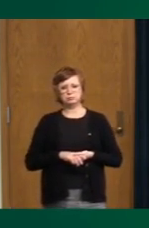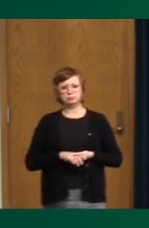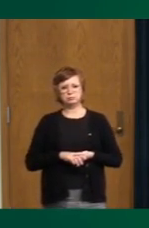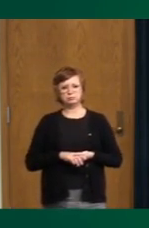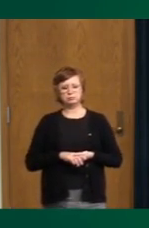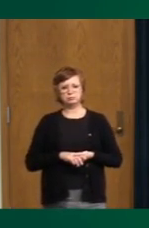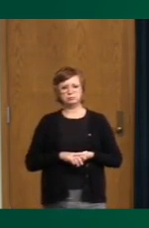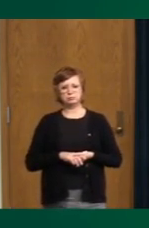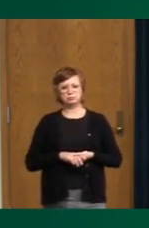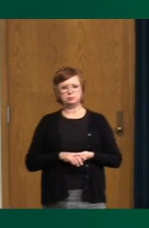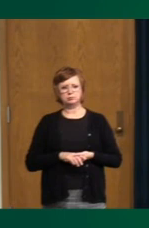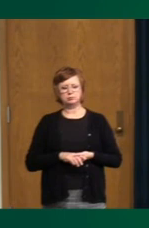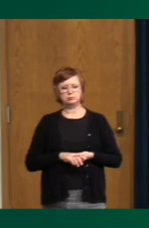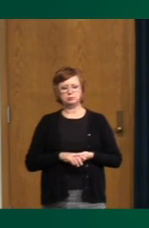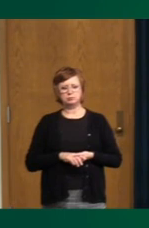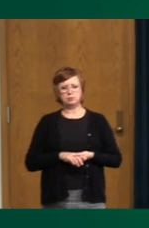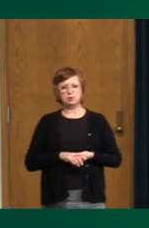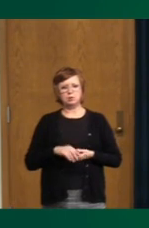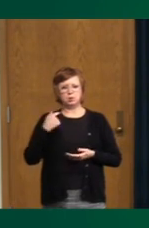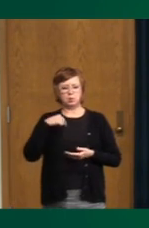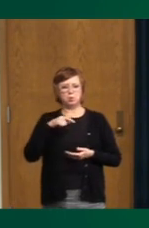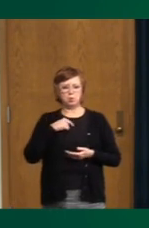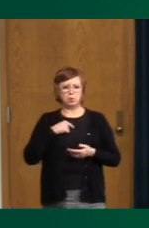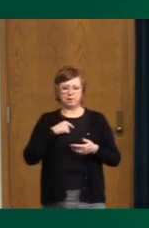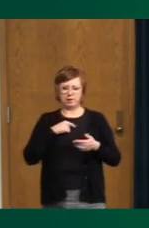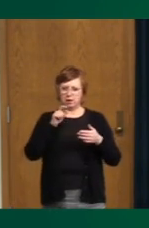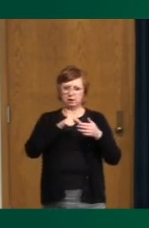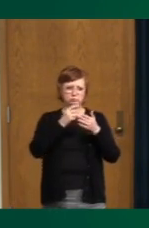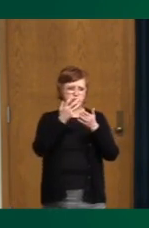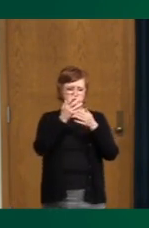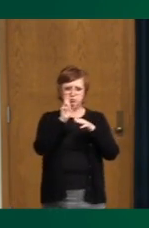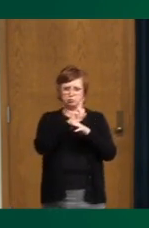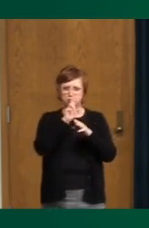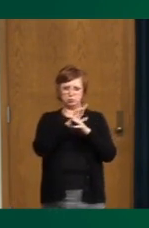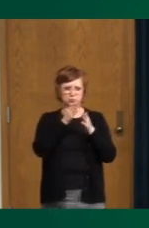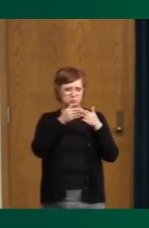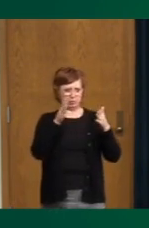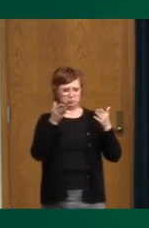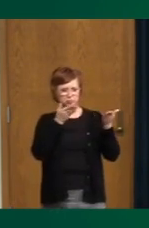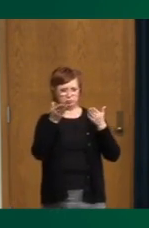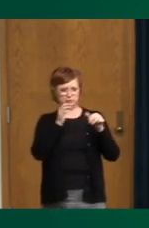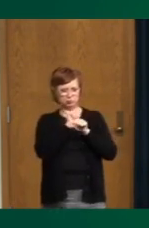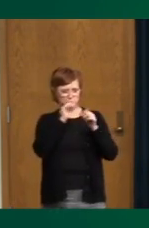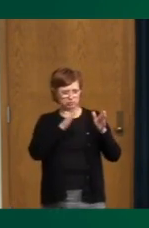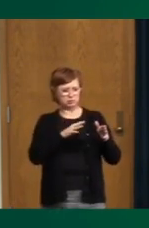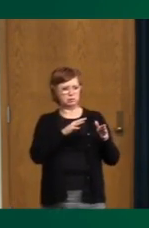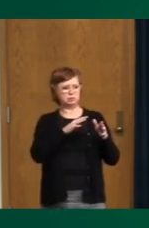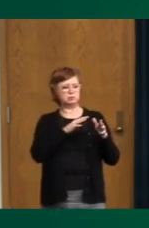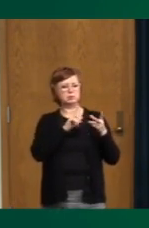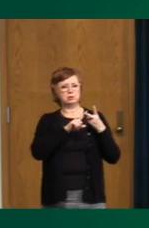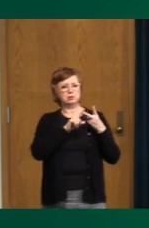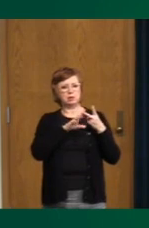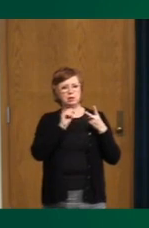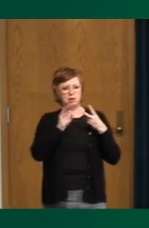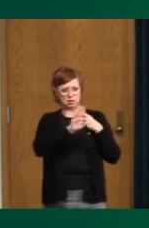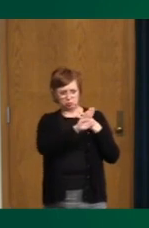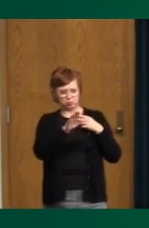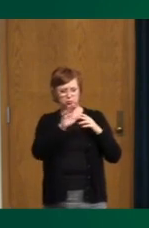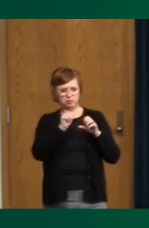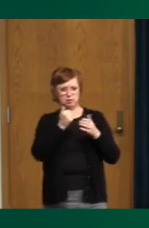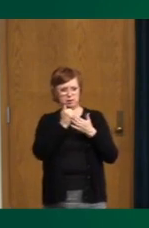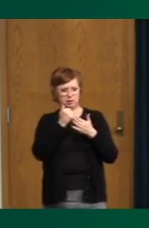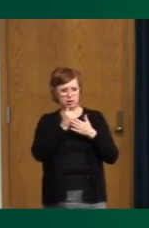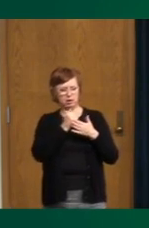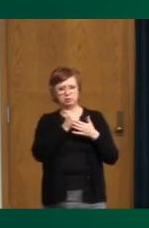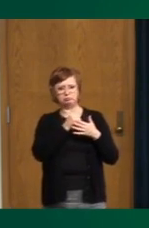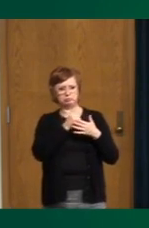on utilizing the full weight of our public service, the access that we may have to some of the individuals in the federal public service,